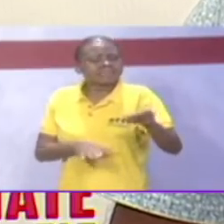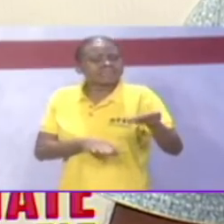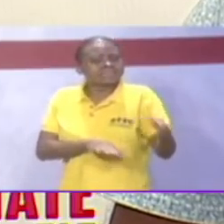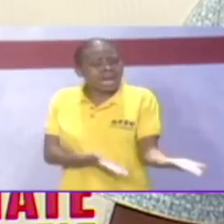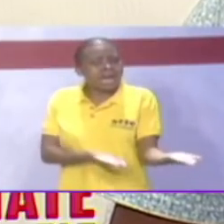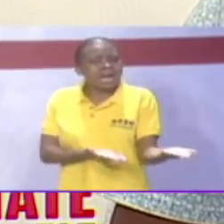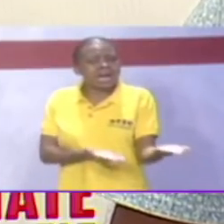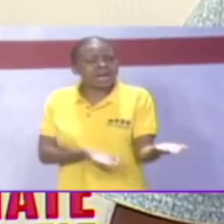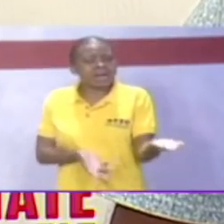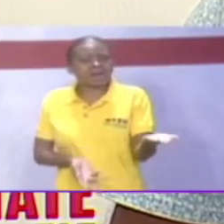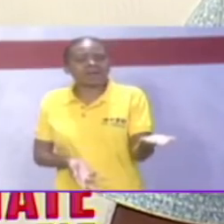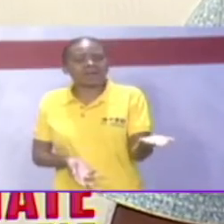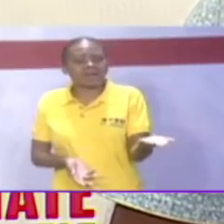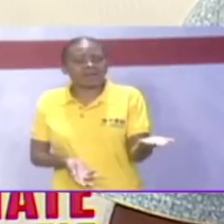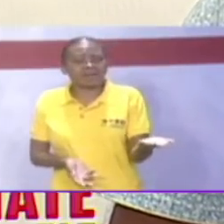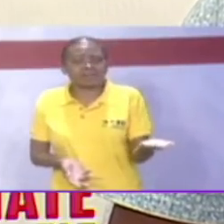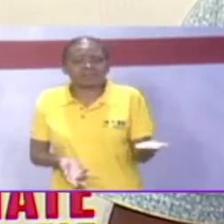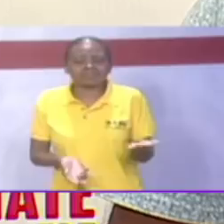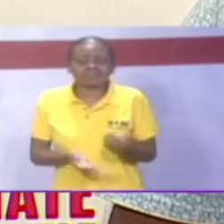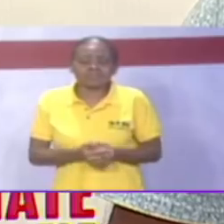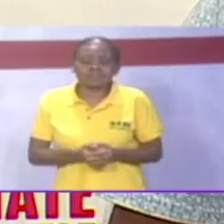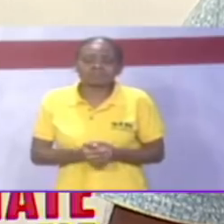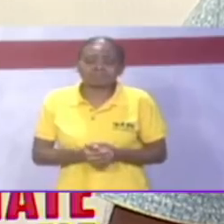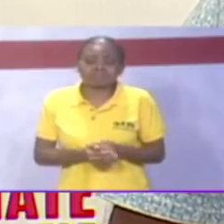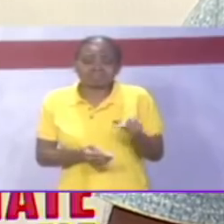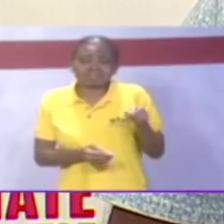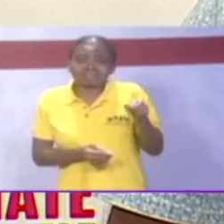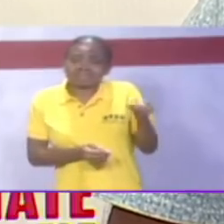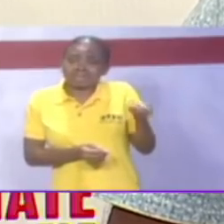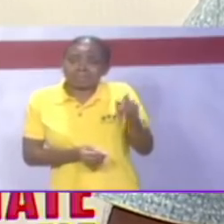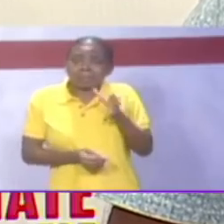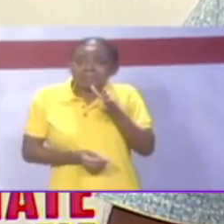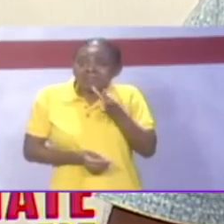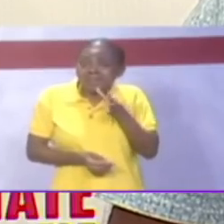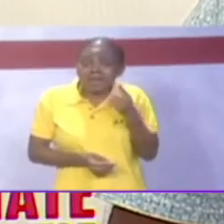Sadly, he was his mother's only child,